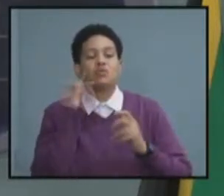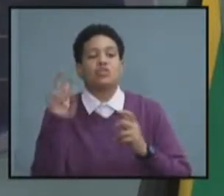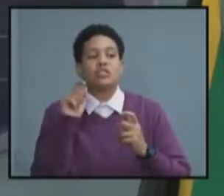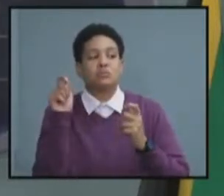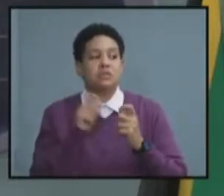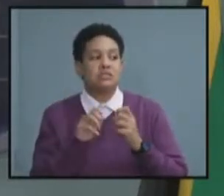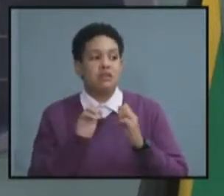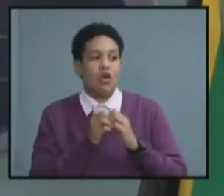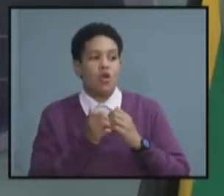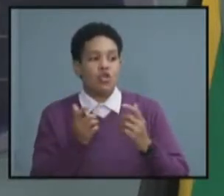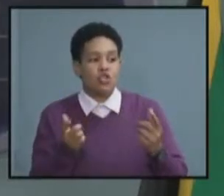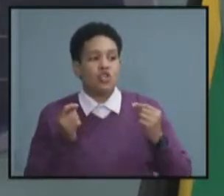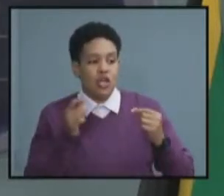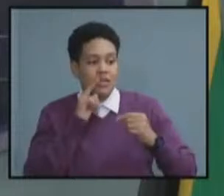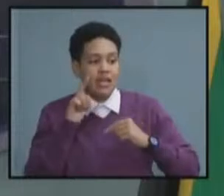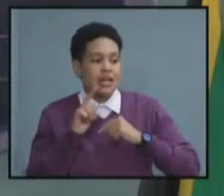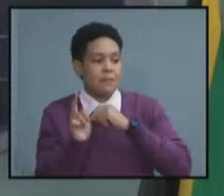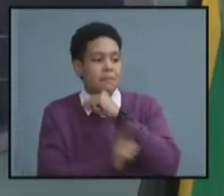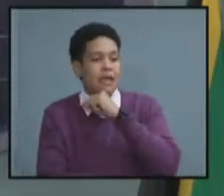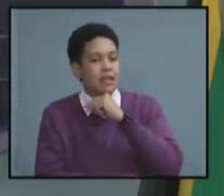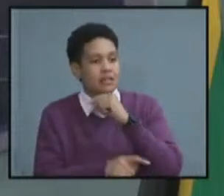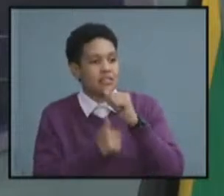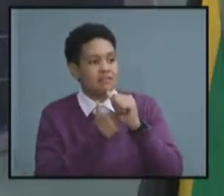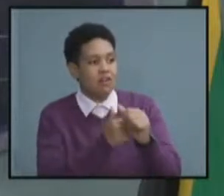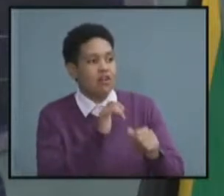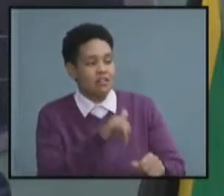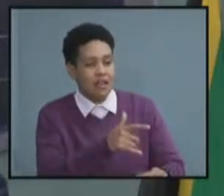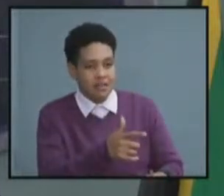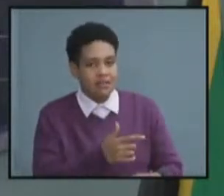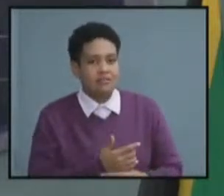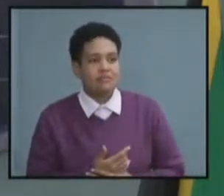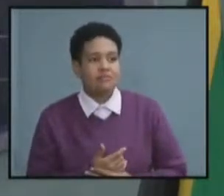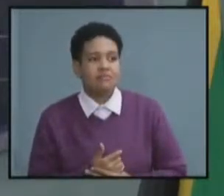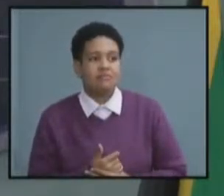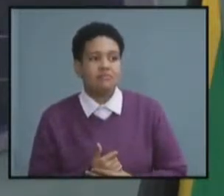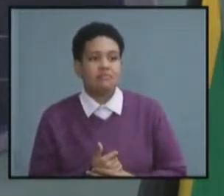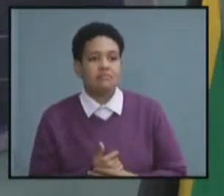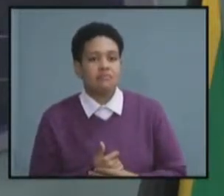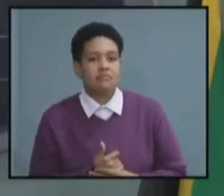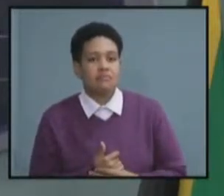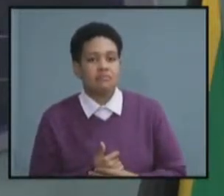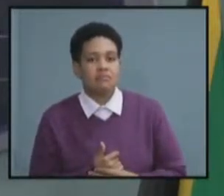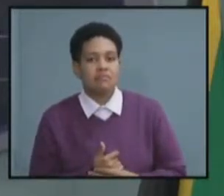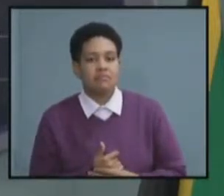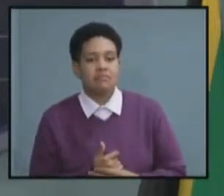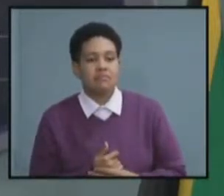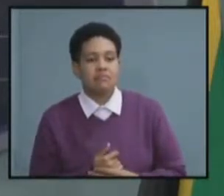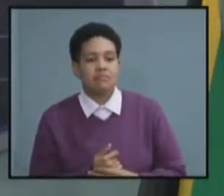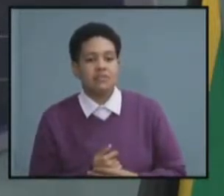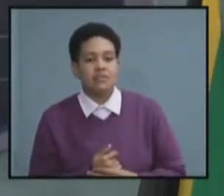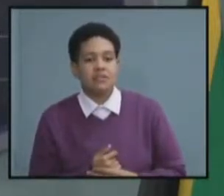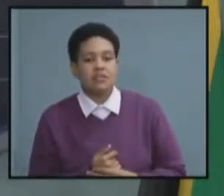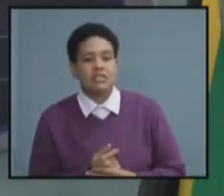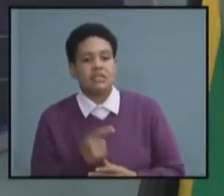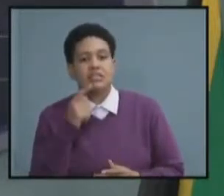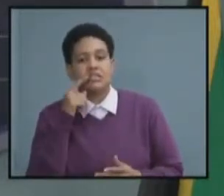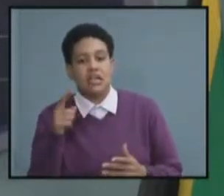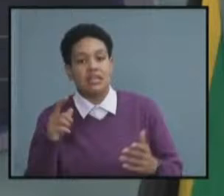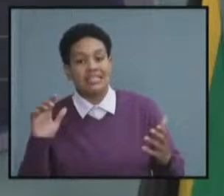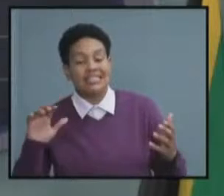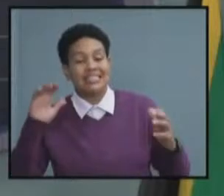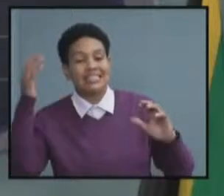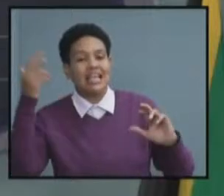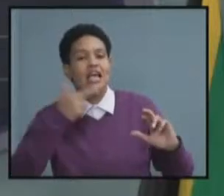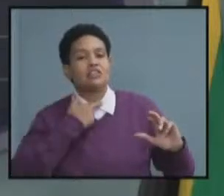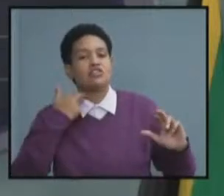it is done, and then the penalty would flow from that. I'm saying, Prime Minister, that the parameters of the